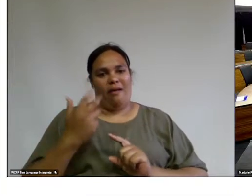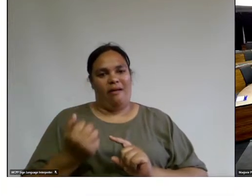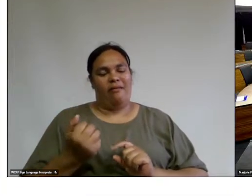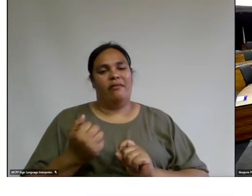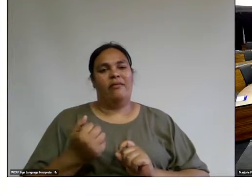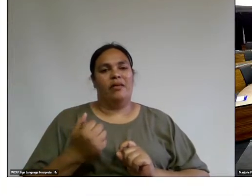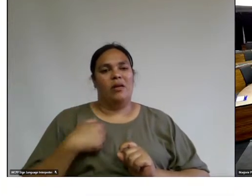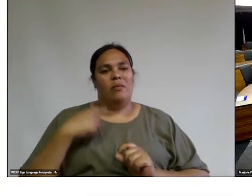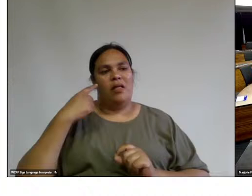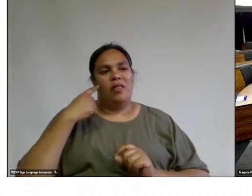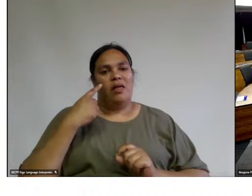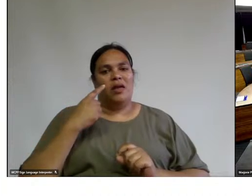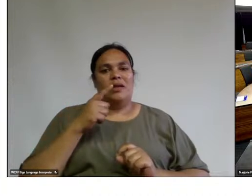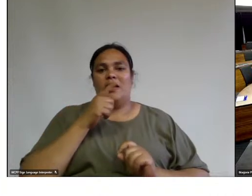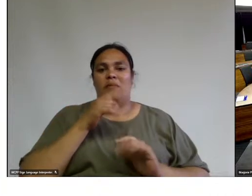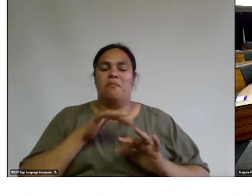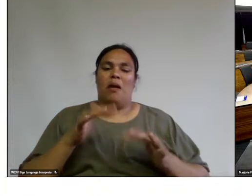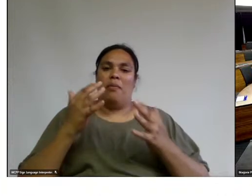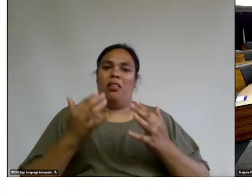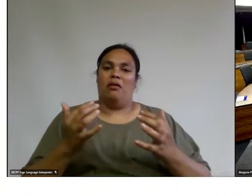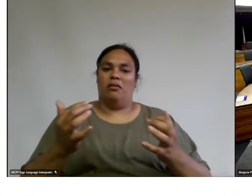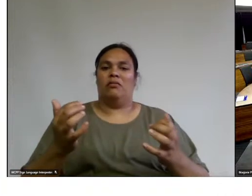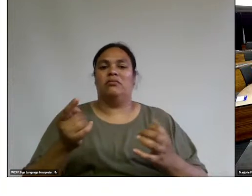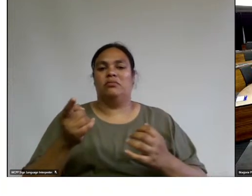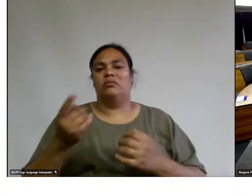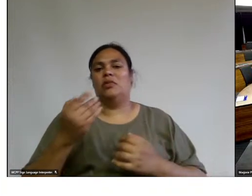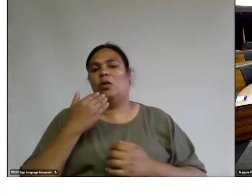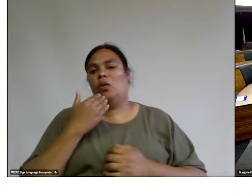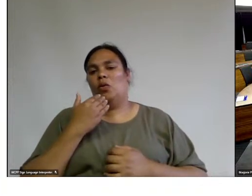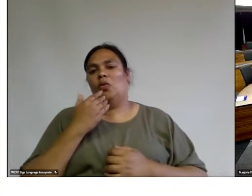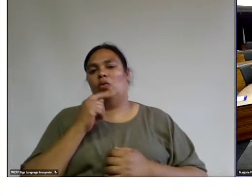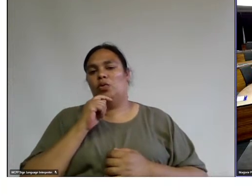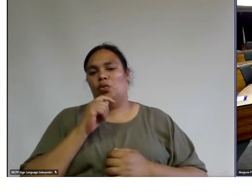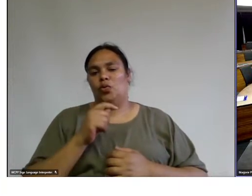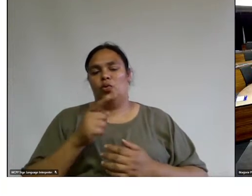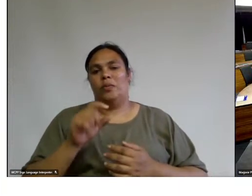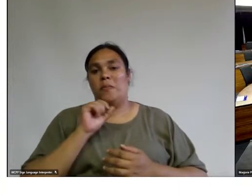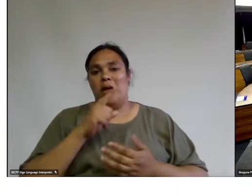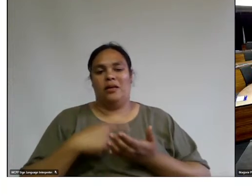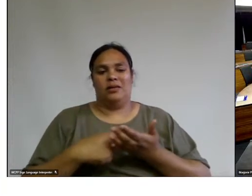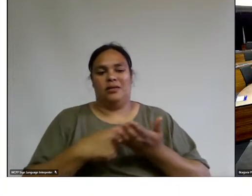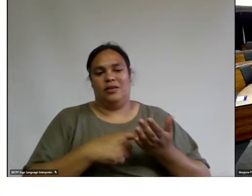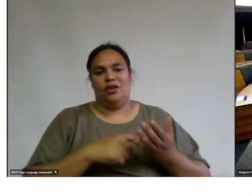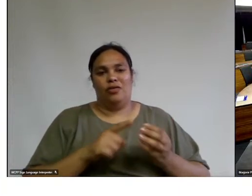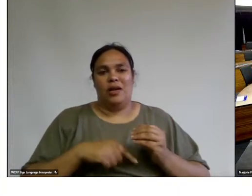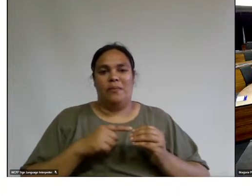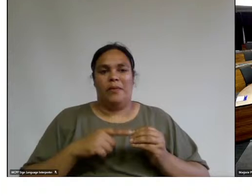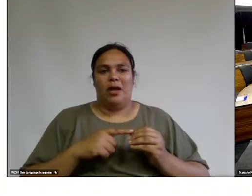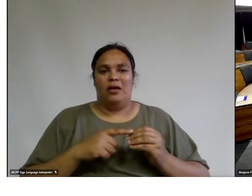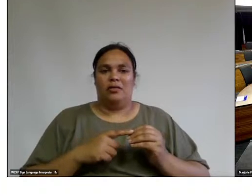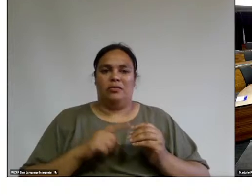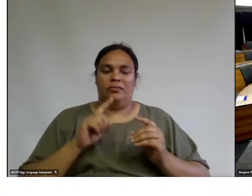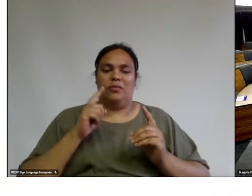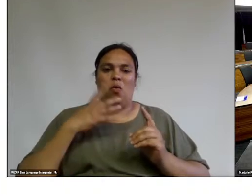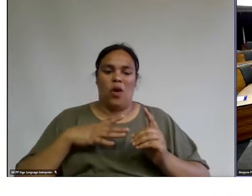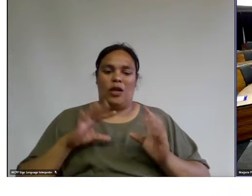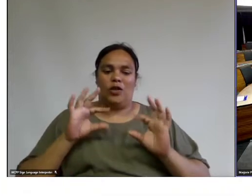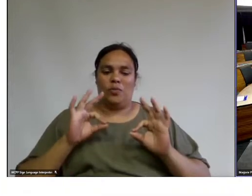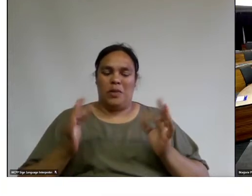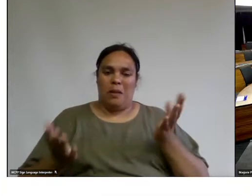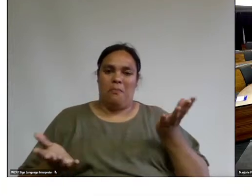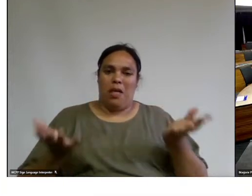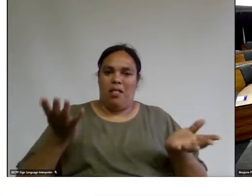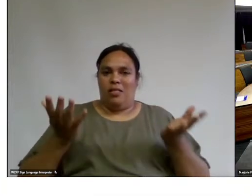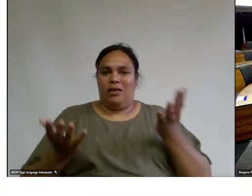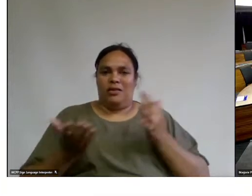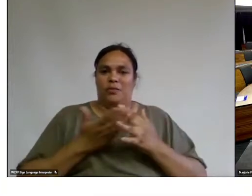that I think in the public domain, that has been indeed the discussion of striking the balance between